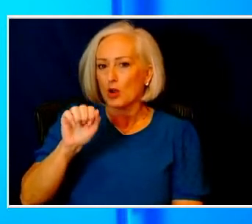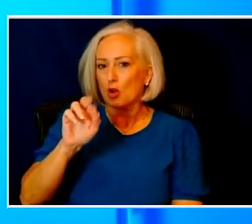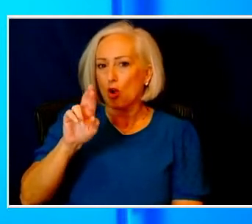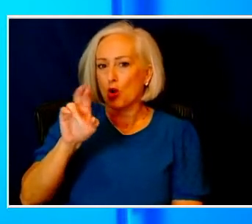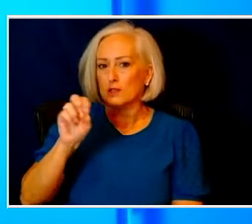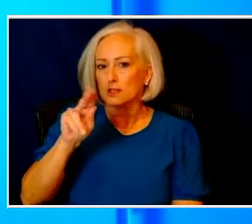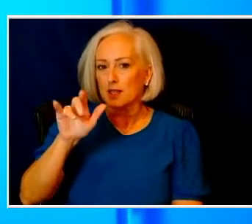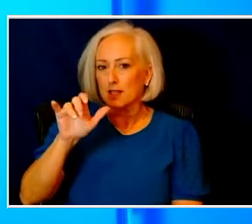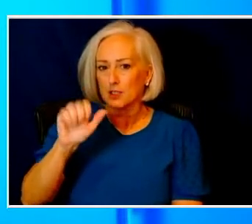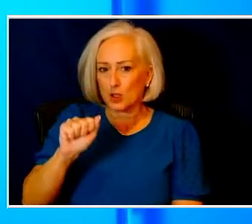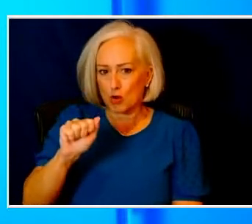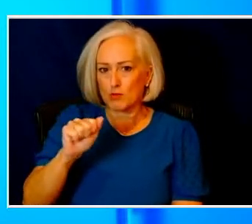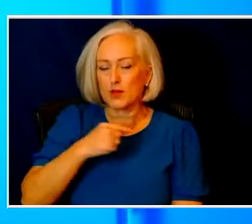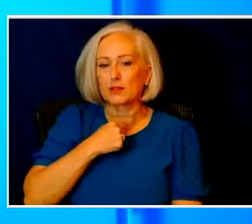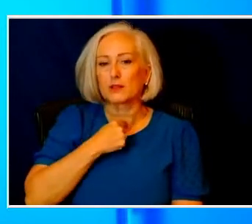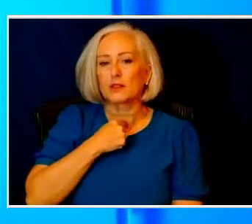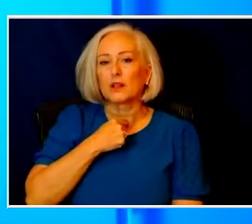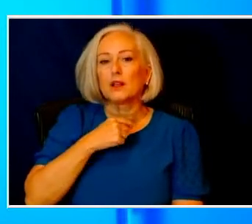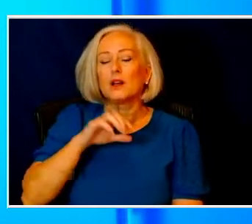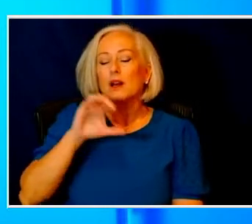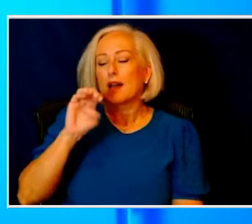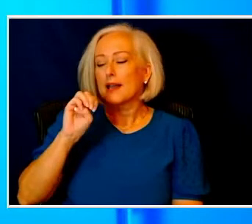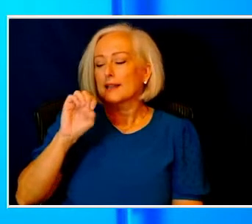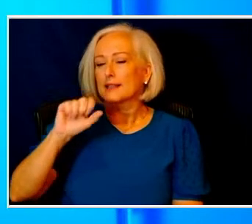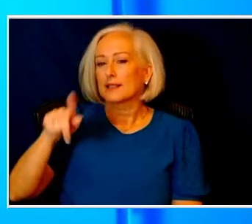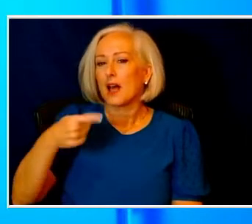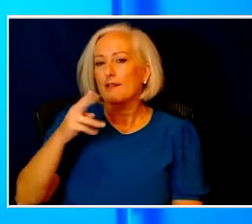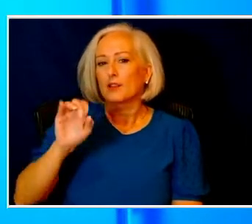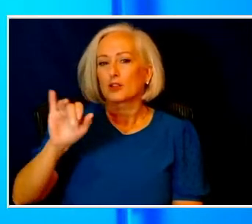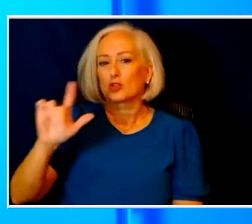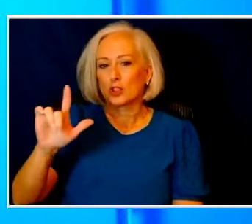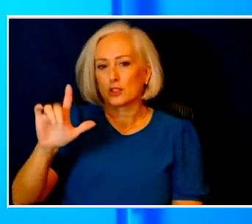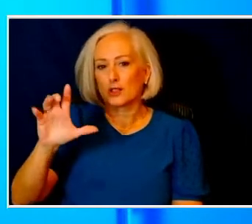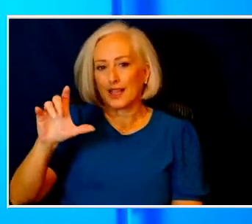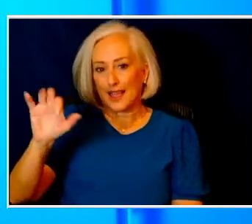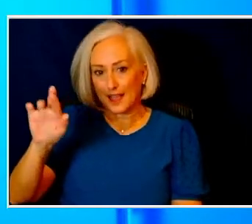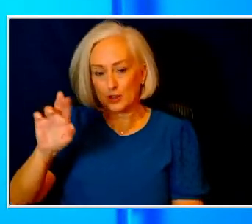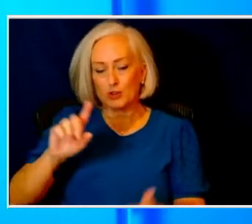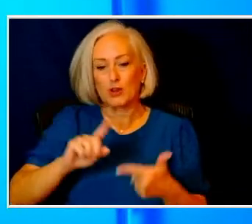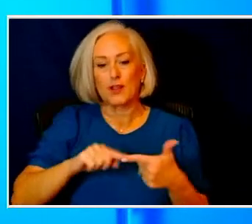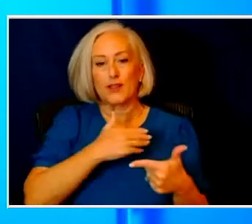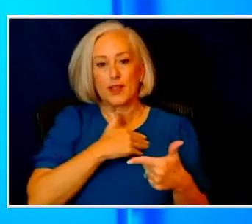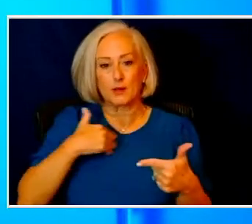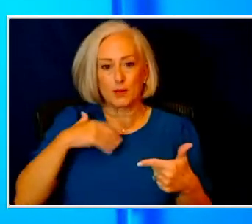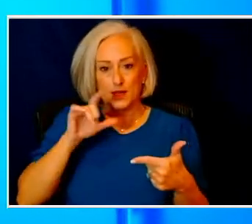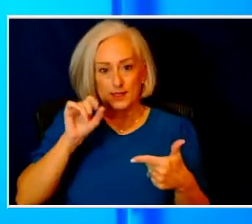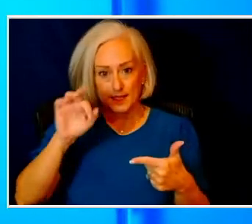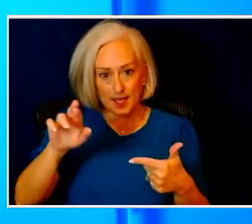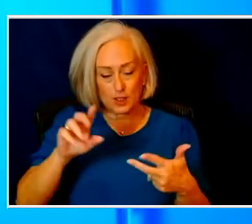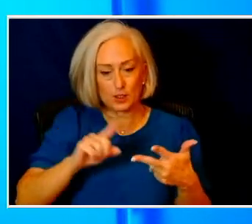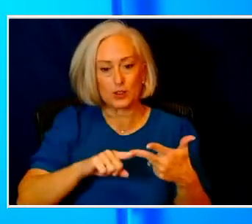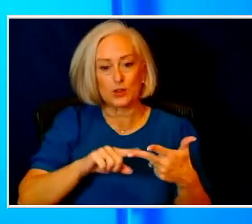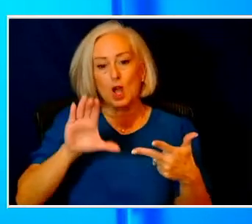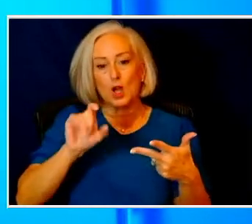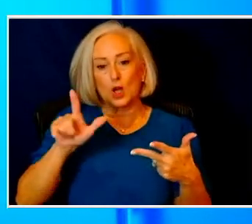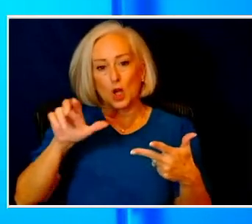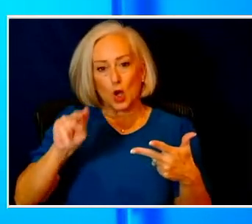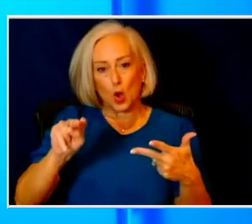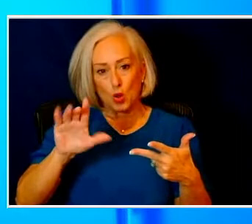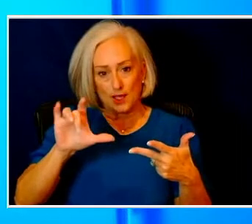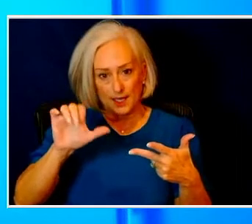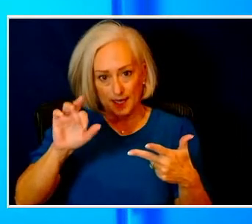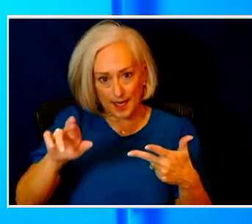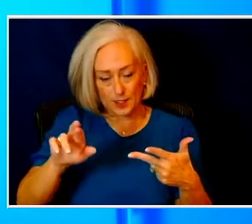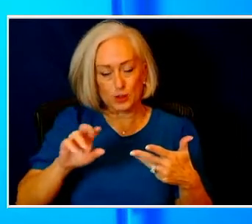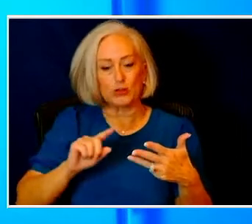cancer, followed by breast cancer, colon cancer, and pancreatic cancer is down there. There is